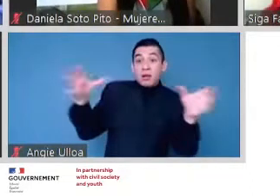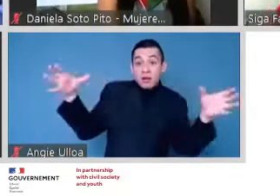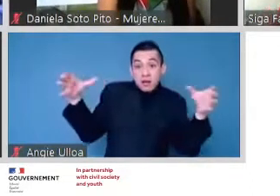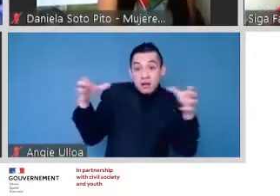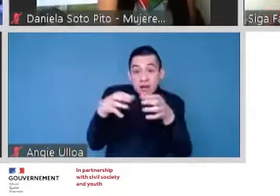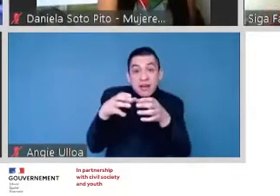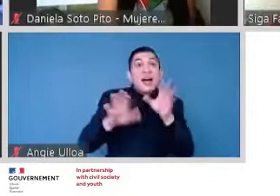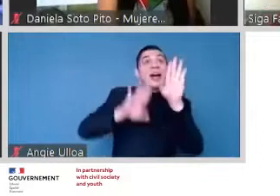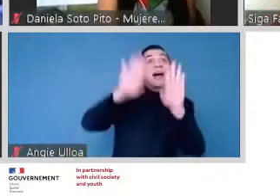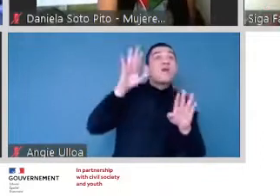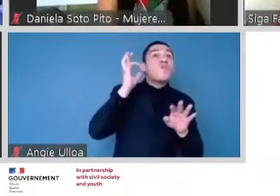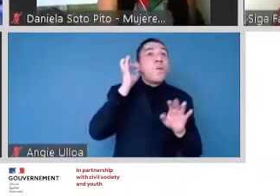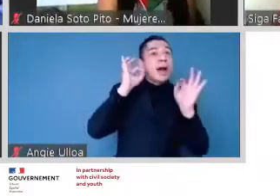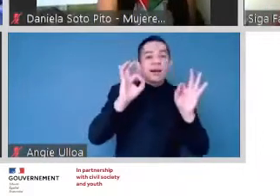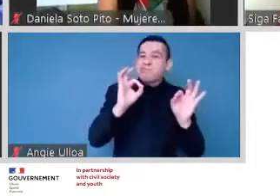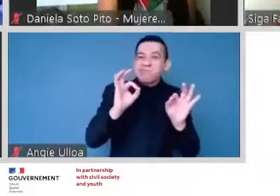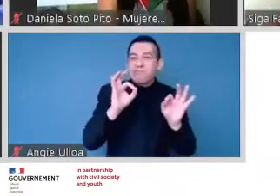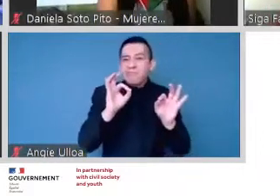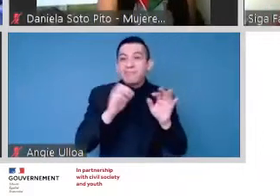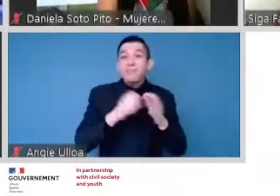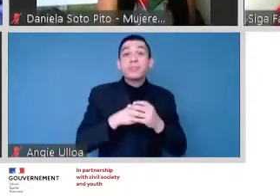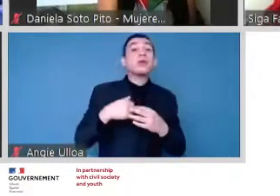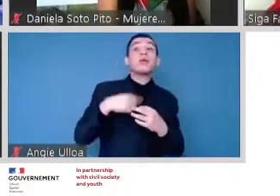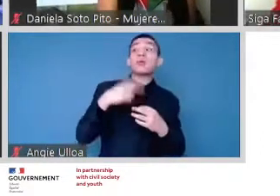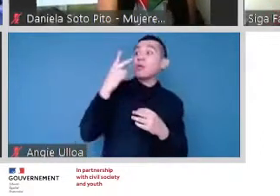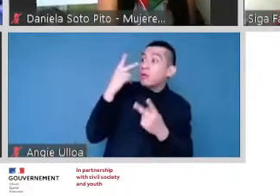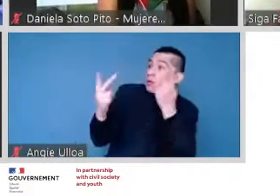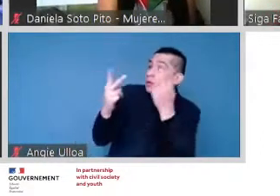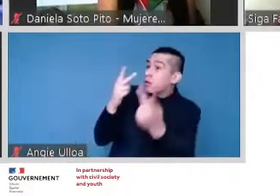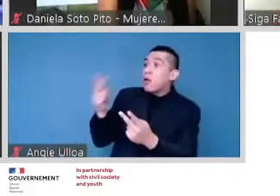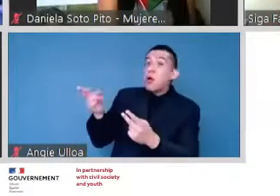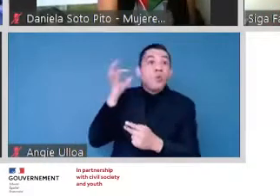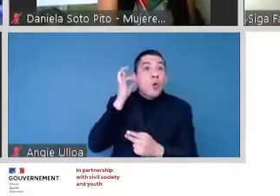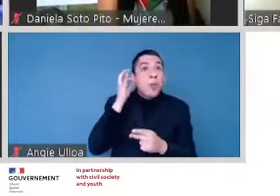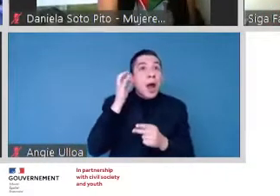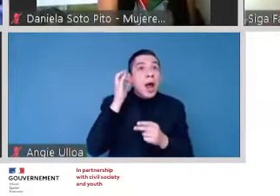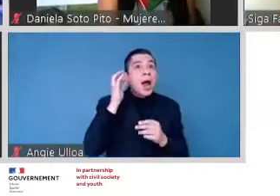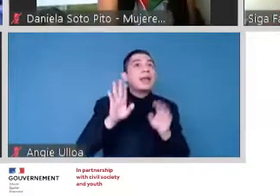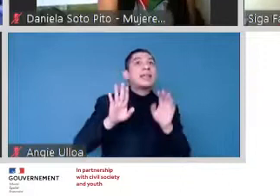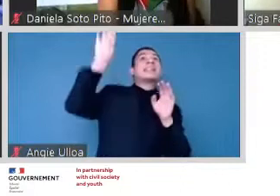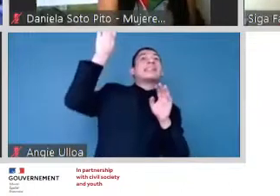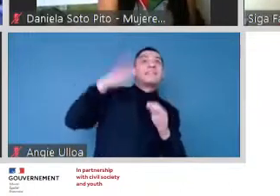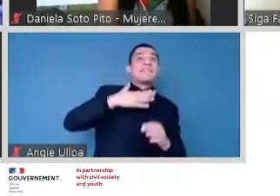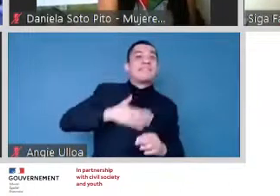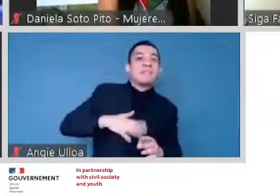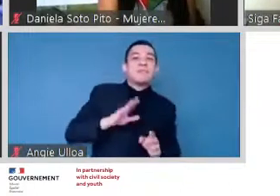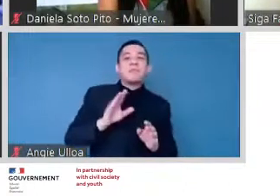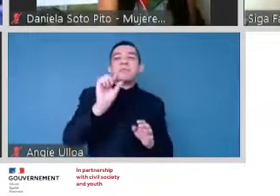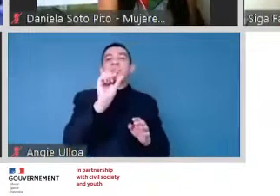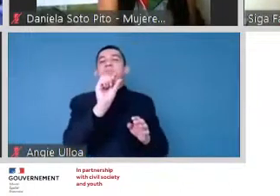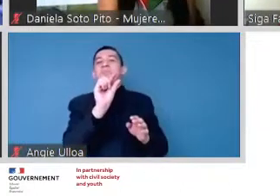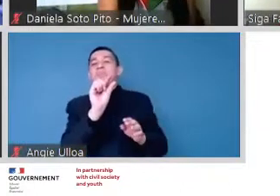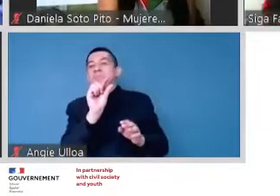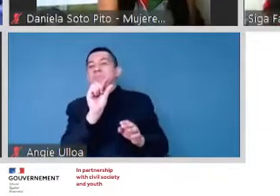I think this is one area we're taking very seriously. We think that power, I personally believe that power comes from